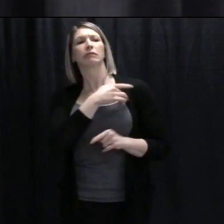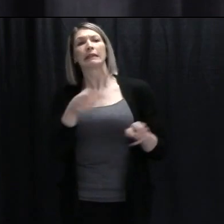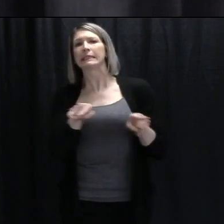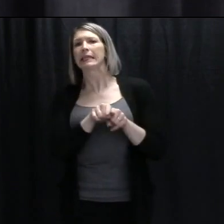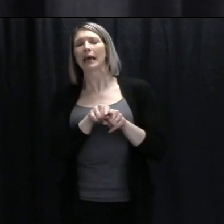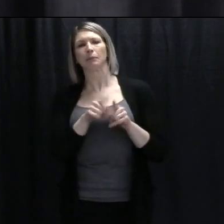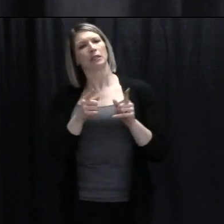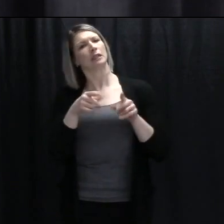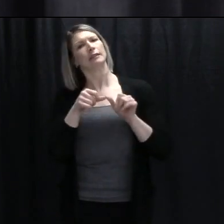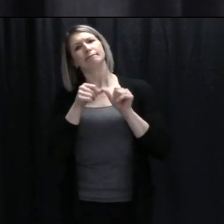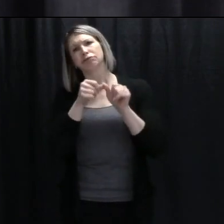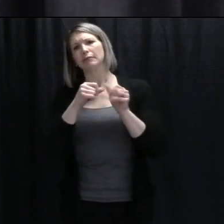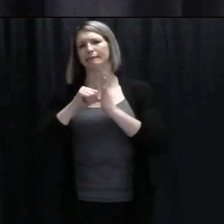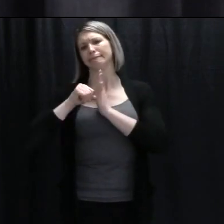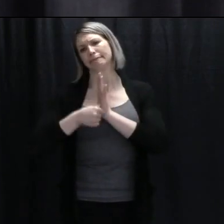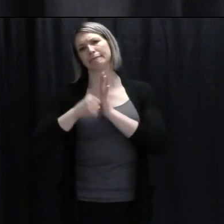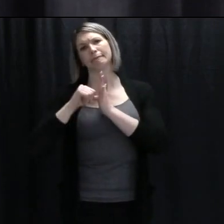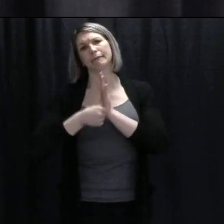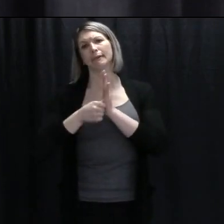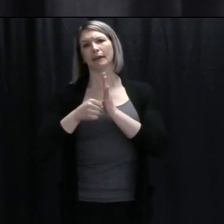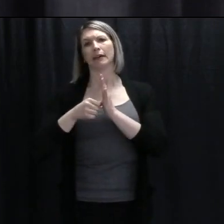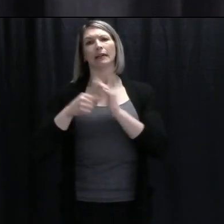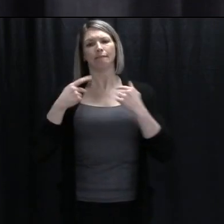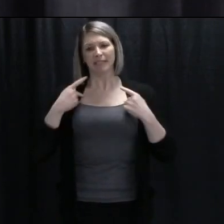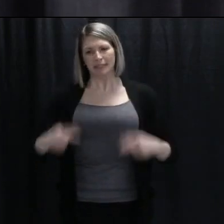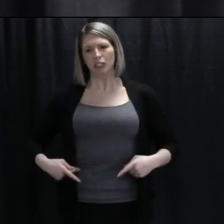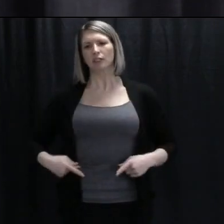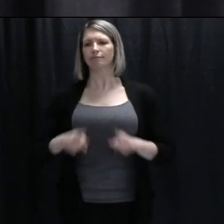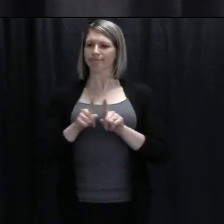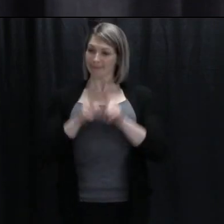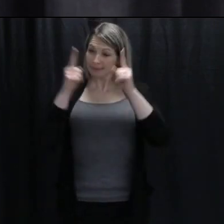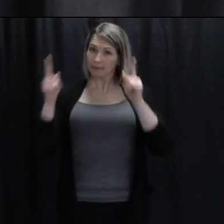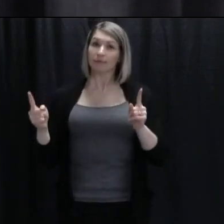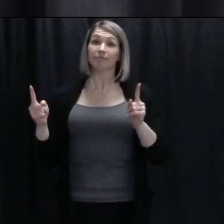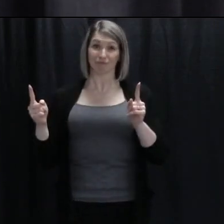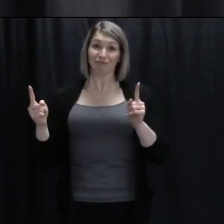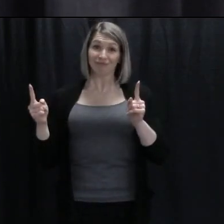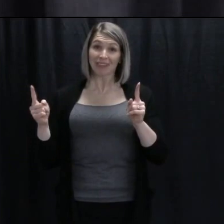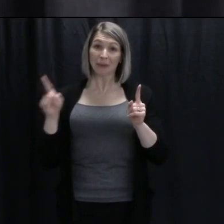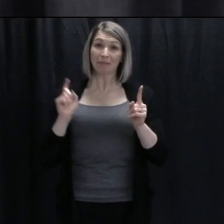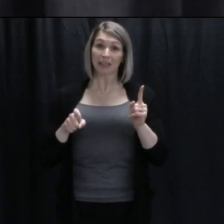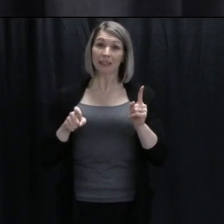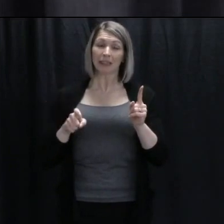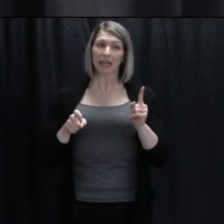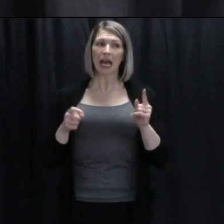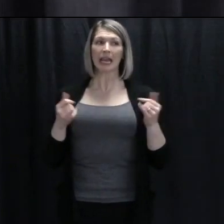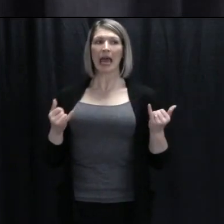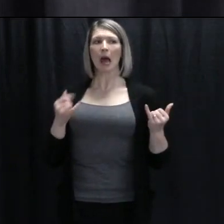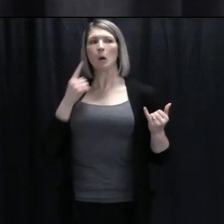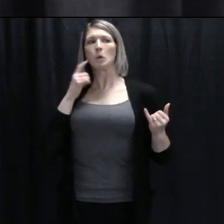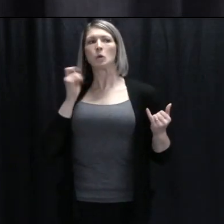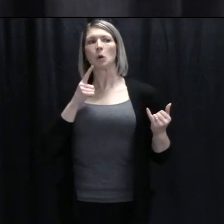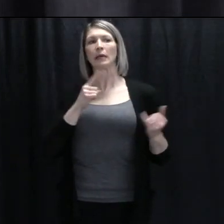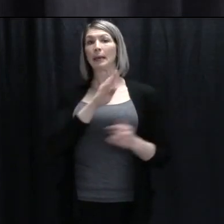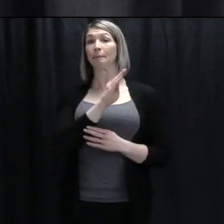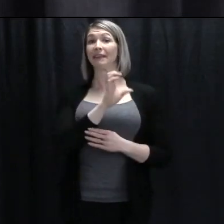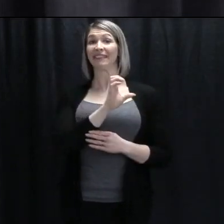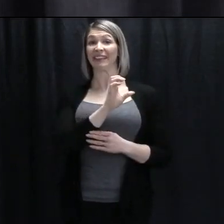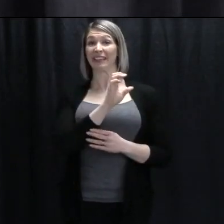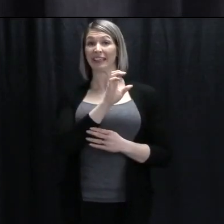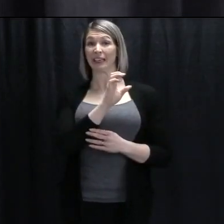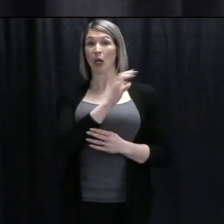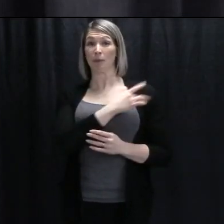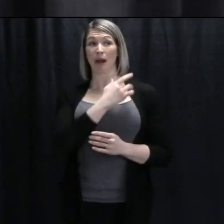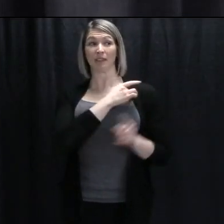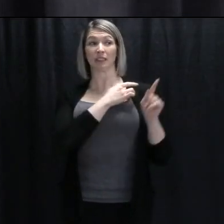this, and you've heard us emphasize it. But there is data now out there from places like BC that show very clearly